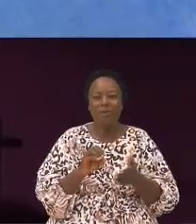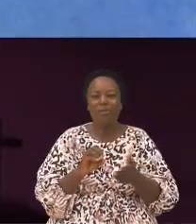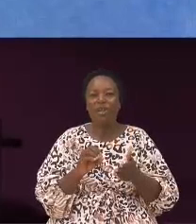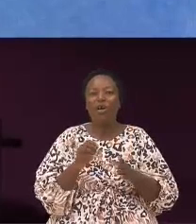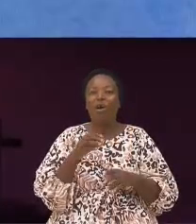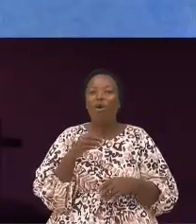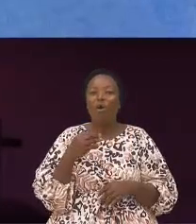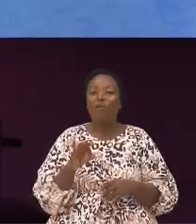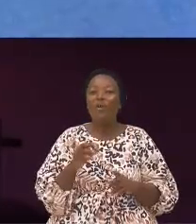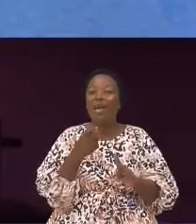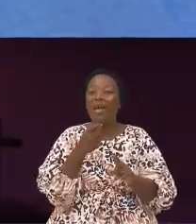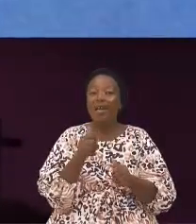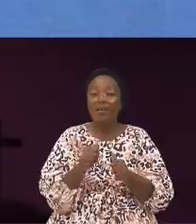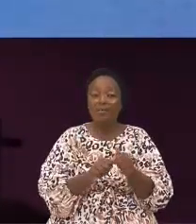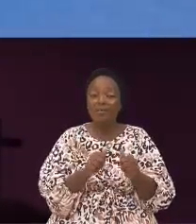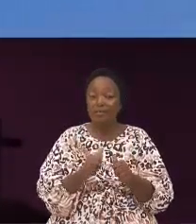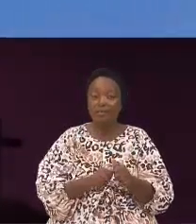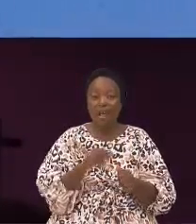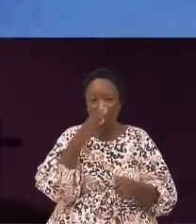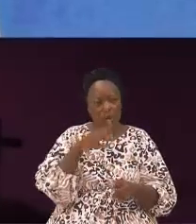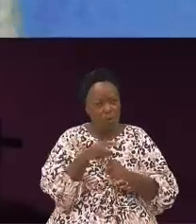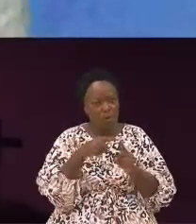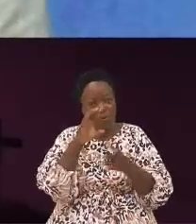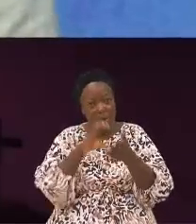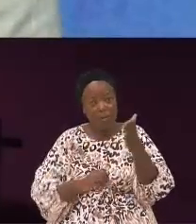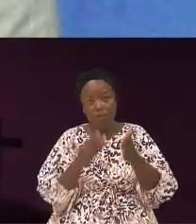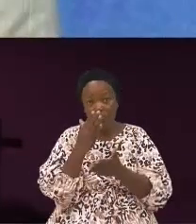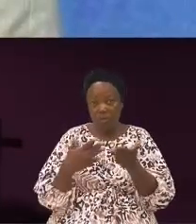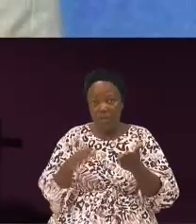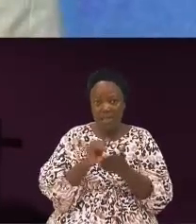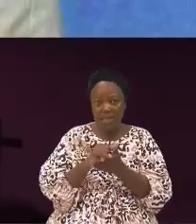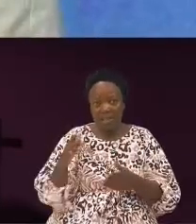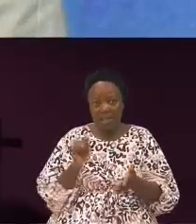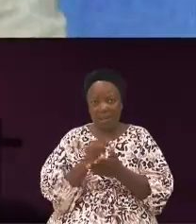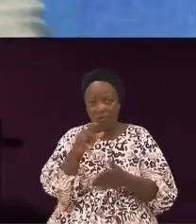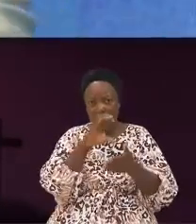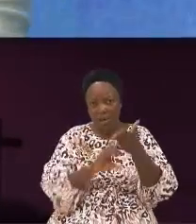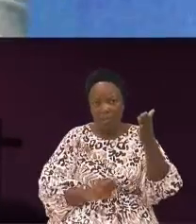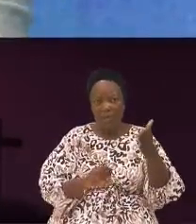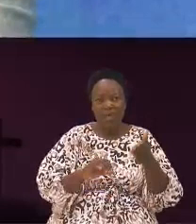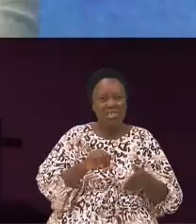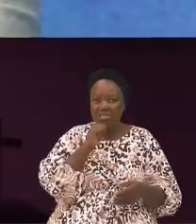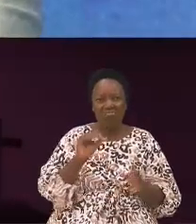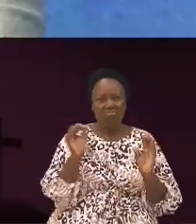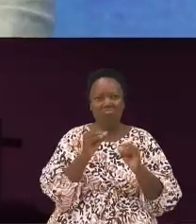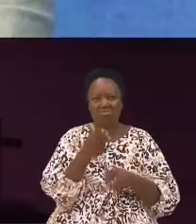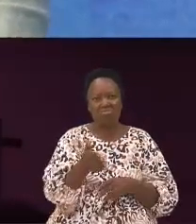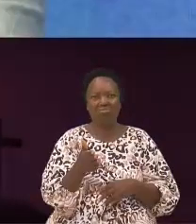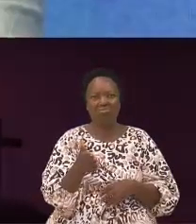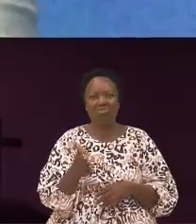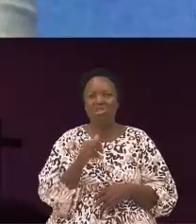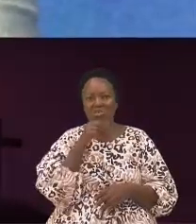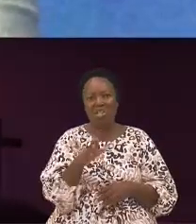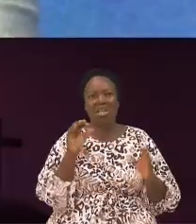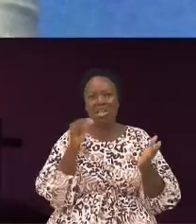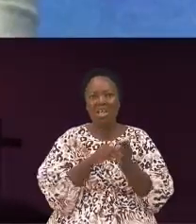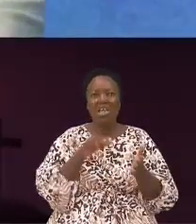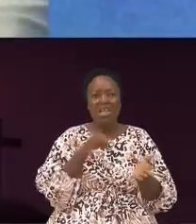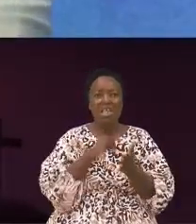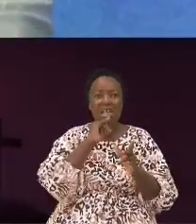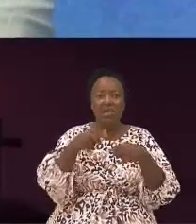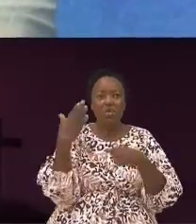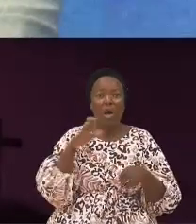to Christ. Removal of every curse. When you remove something, that thing you